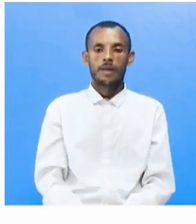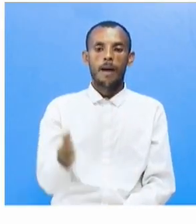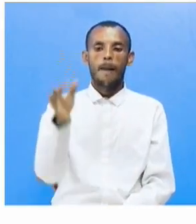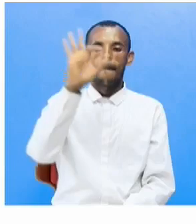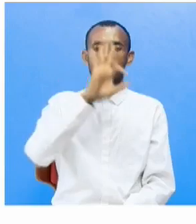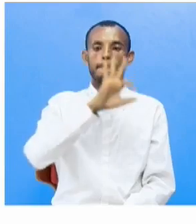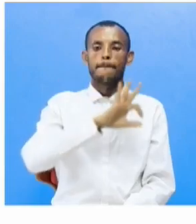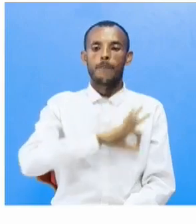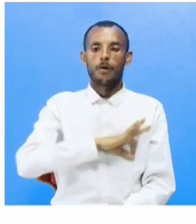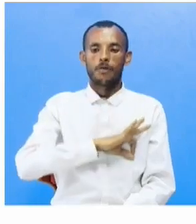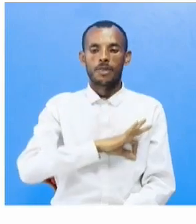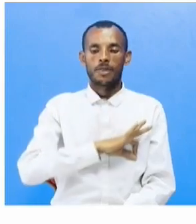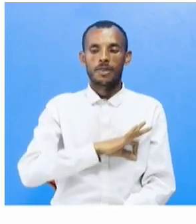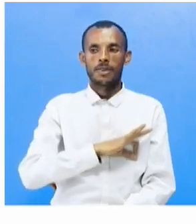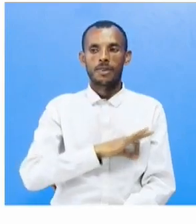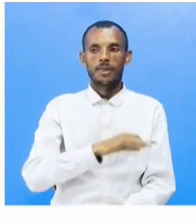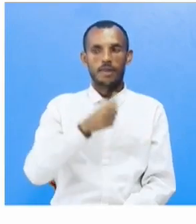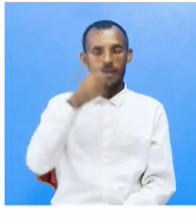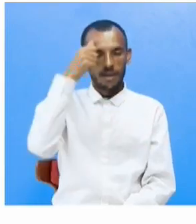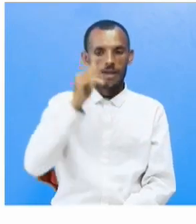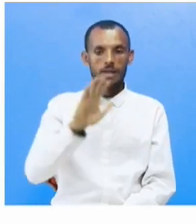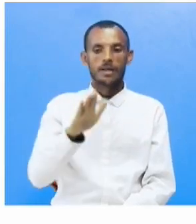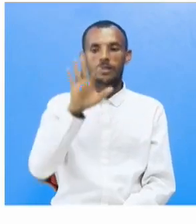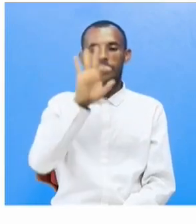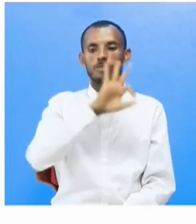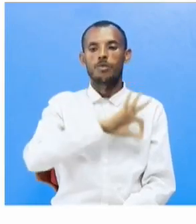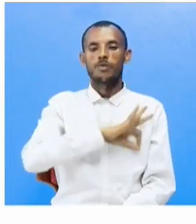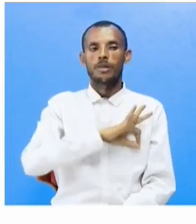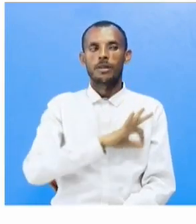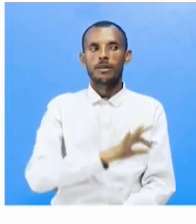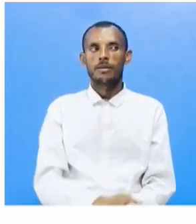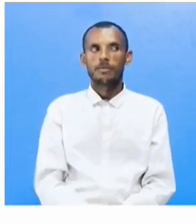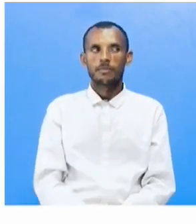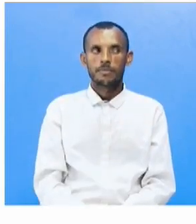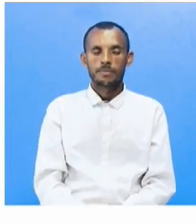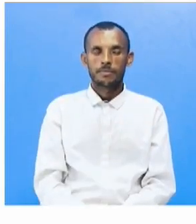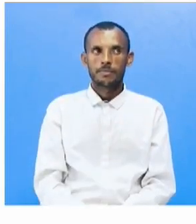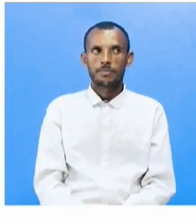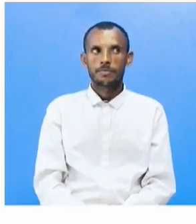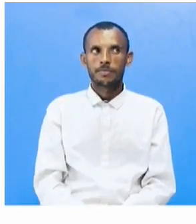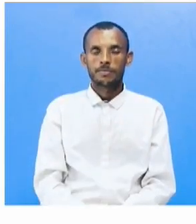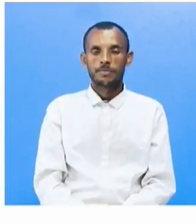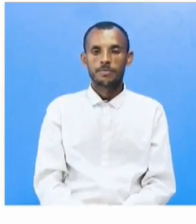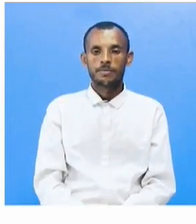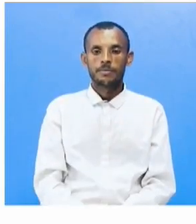profit, his profit. Calculate his profit.